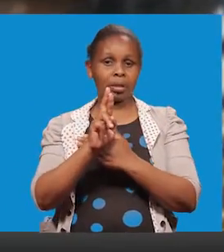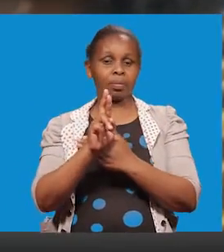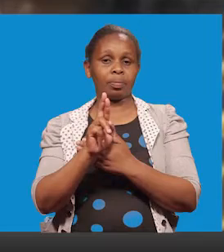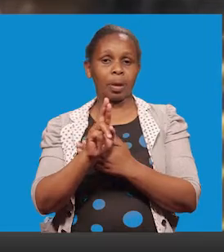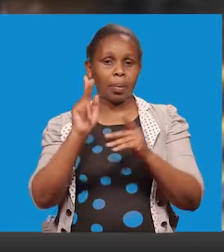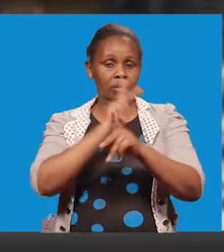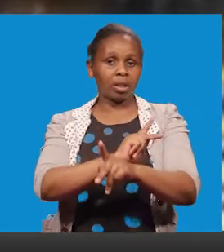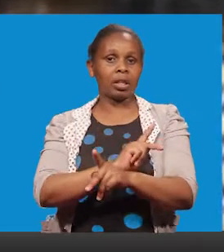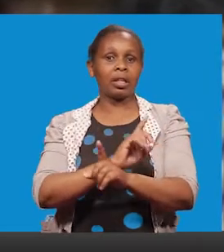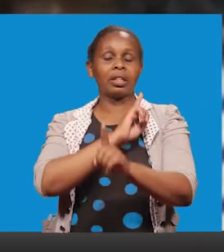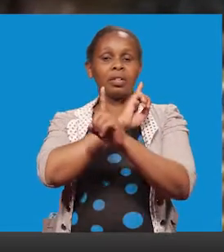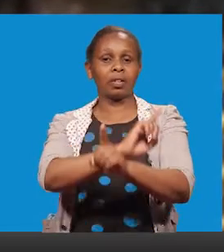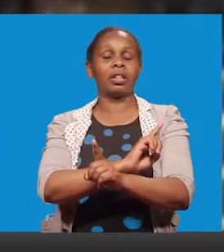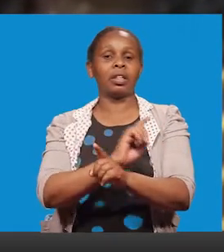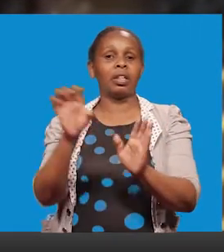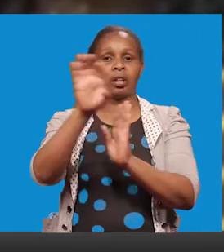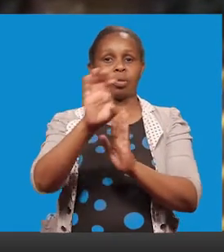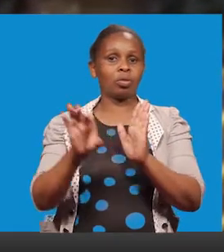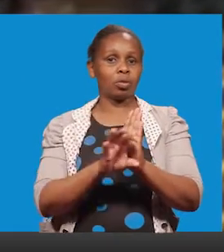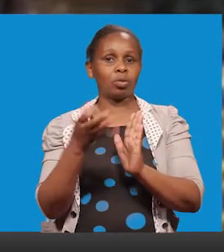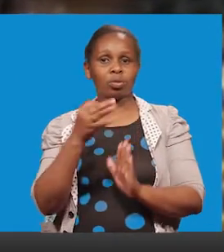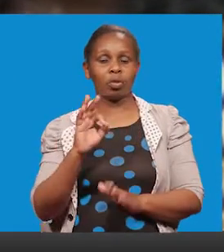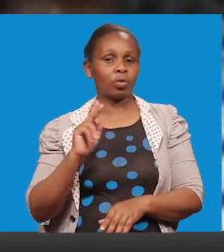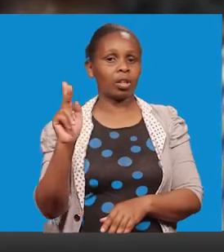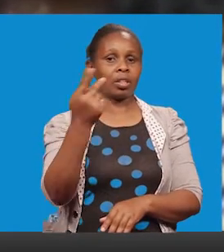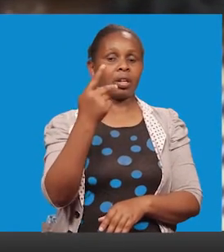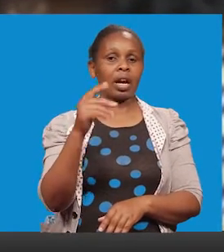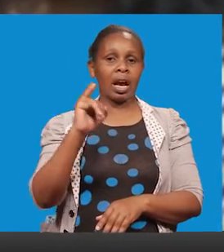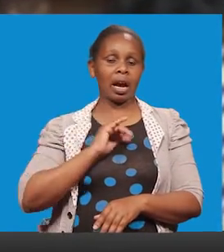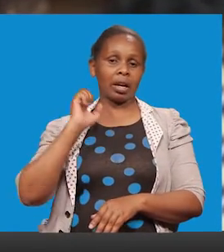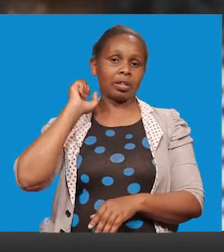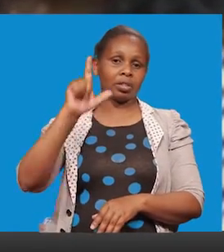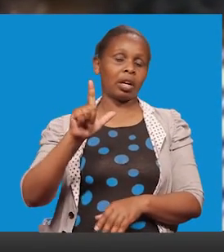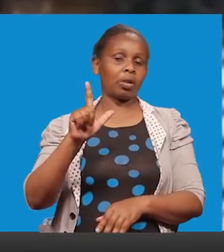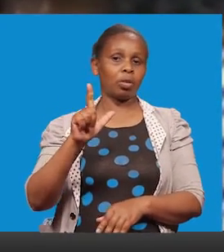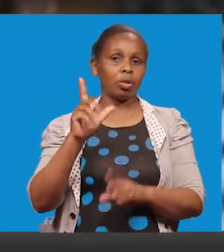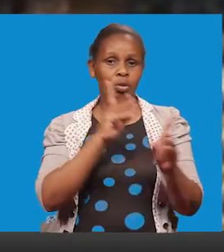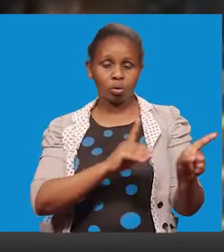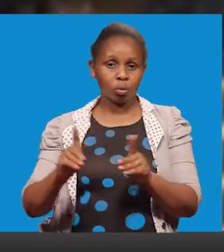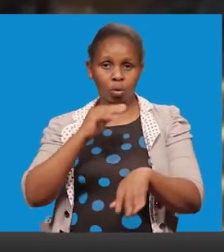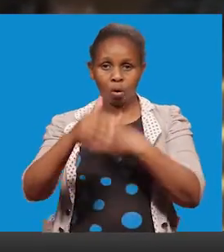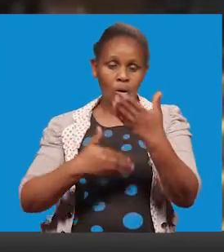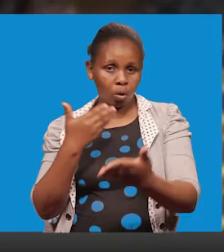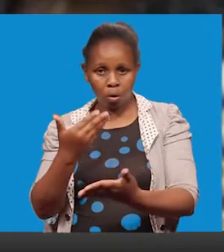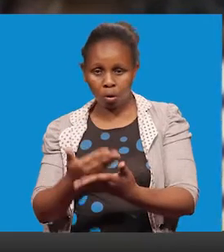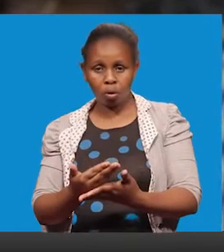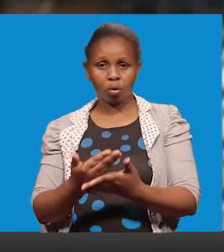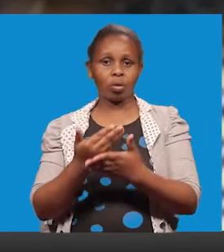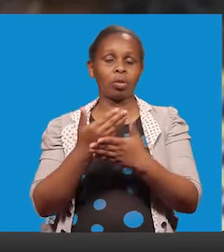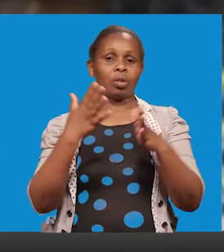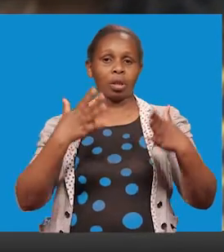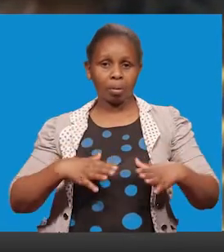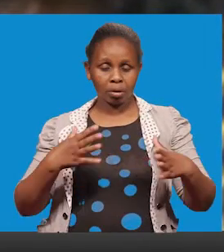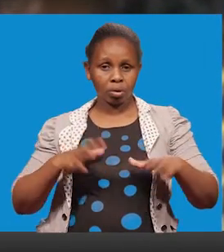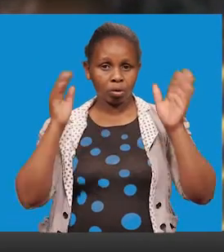preserve, protect, and defend the Constitution of the Republic of Kenya, that I shall do right to all manner of persons